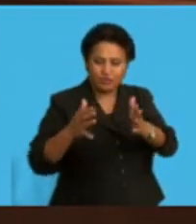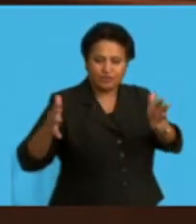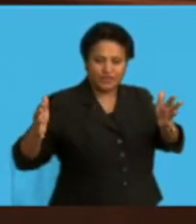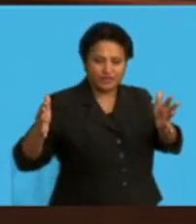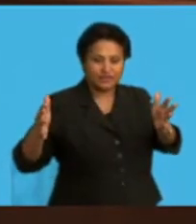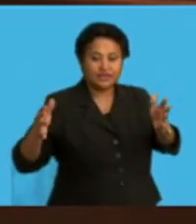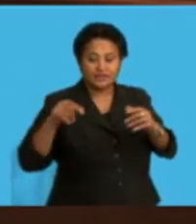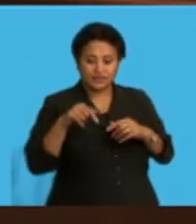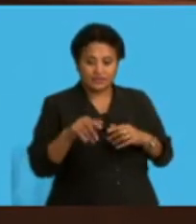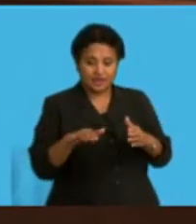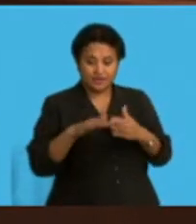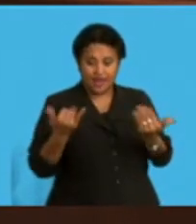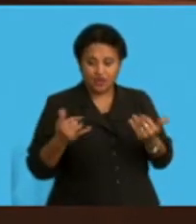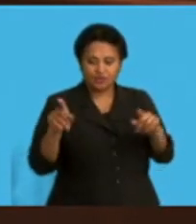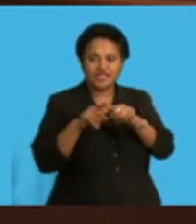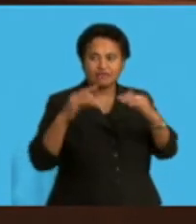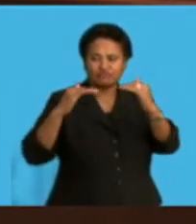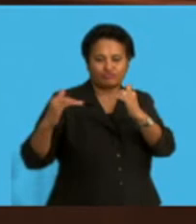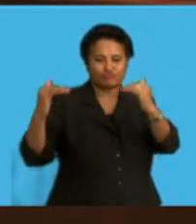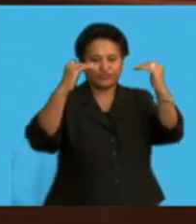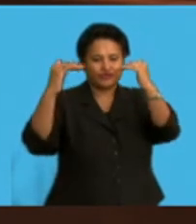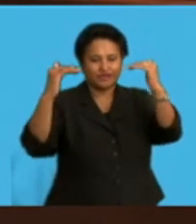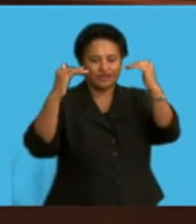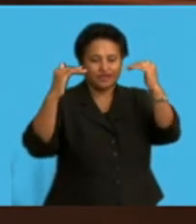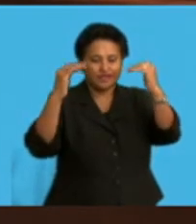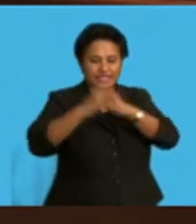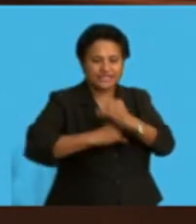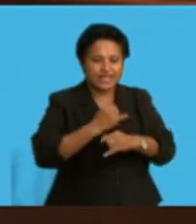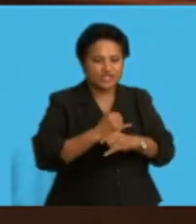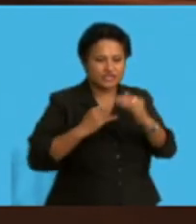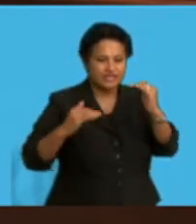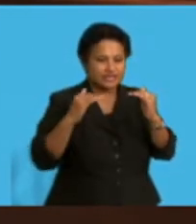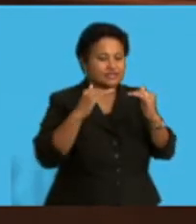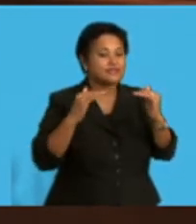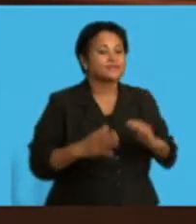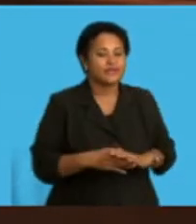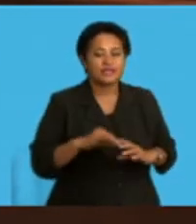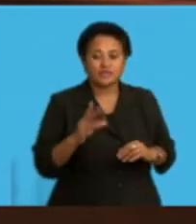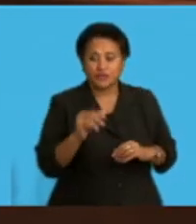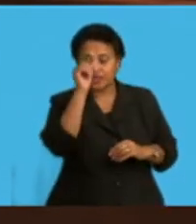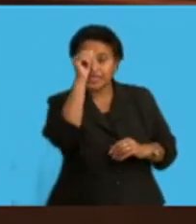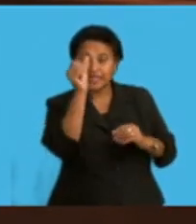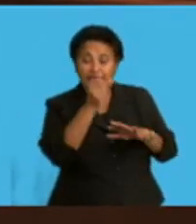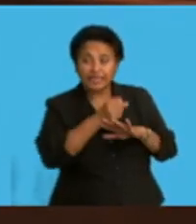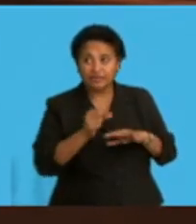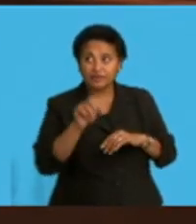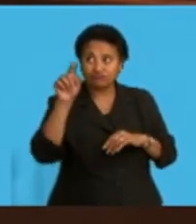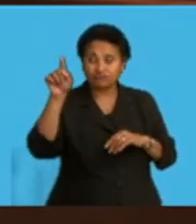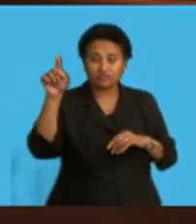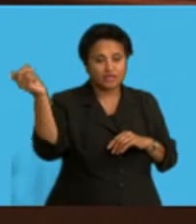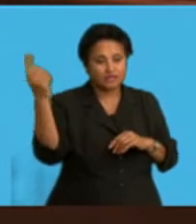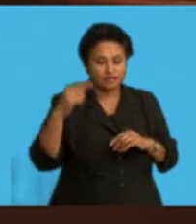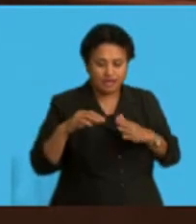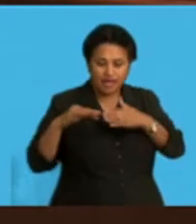will bring them up to full international standards, and government will seek bids with the assistance of ISC and the Indian government for an international hospital